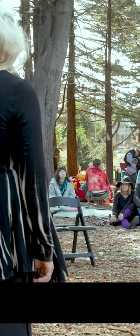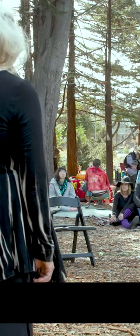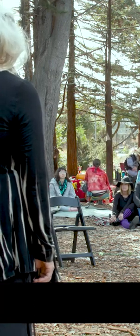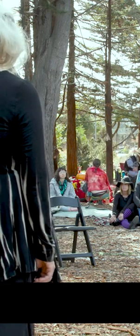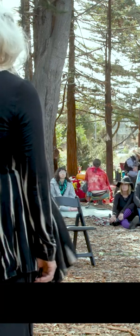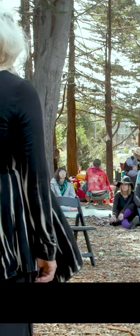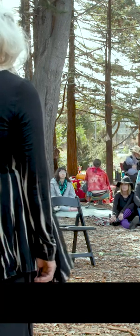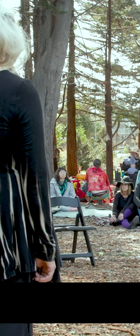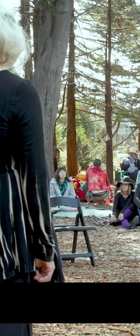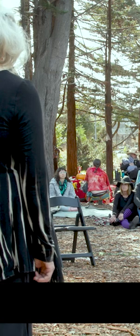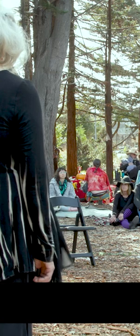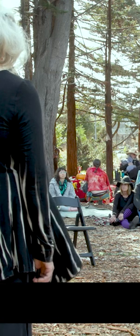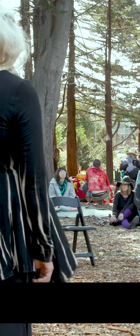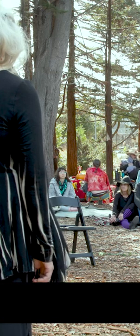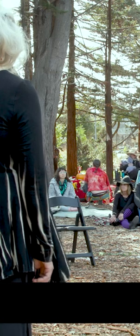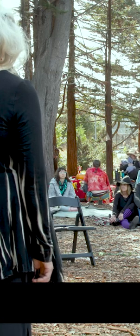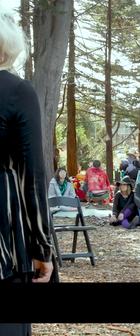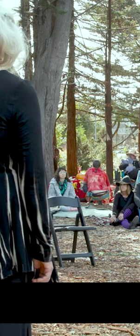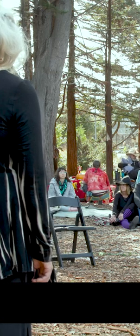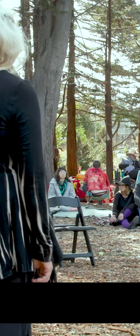Manuel Munoz Garcia,